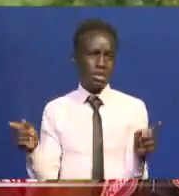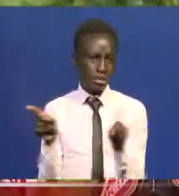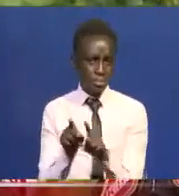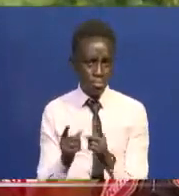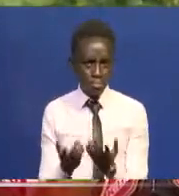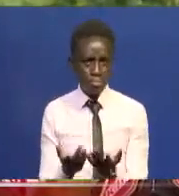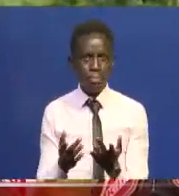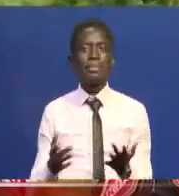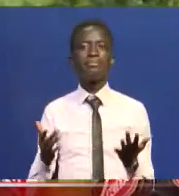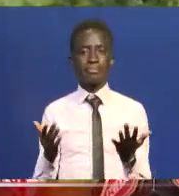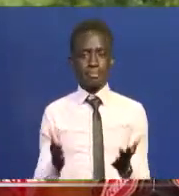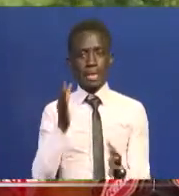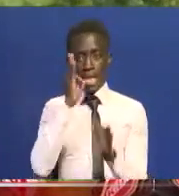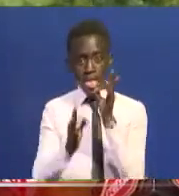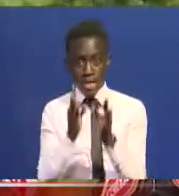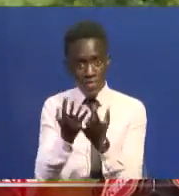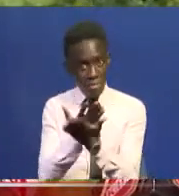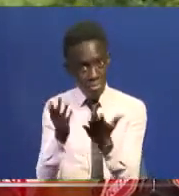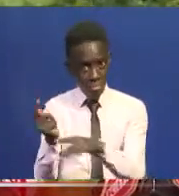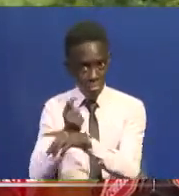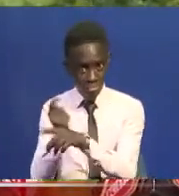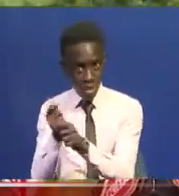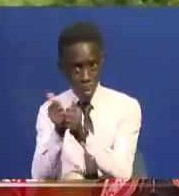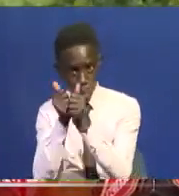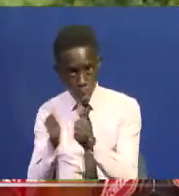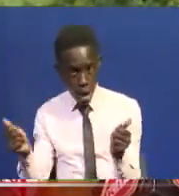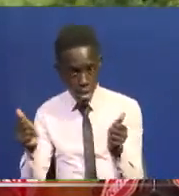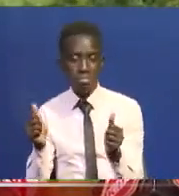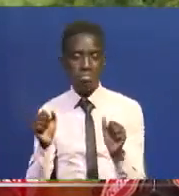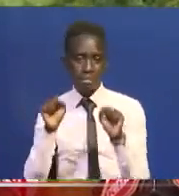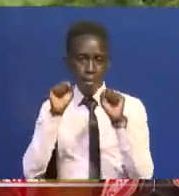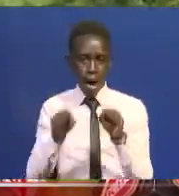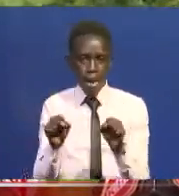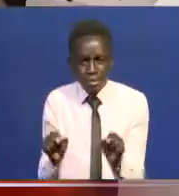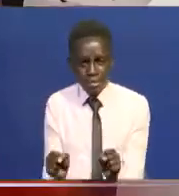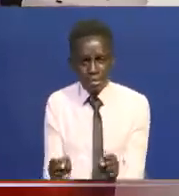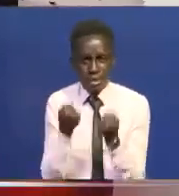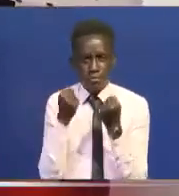those, if they are trained well, they can serve the sector for decades to come.